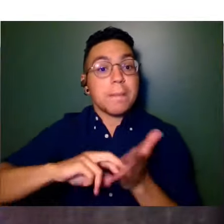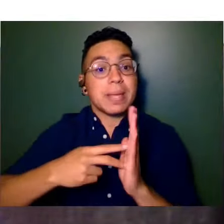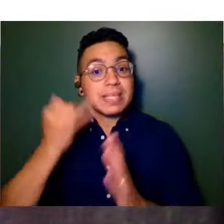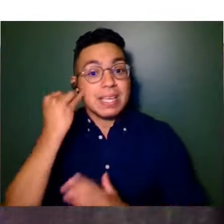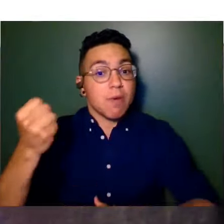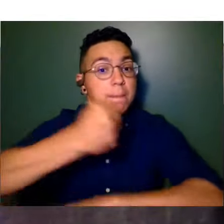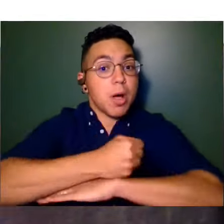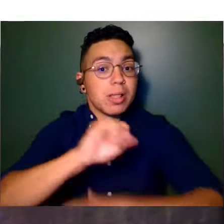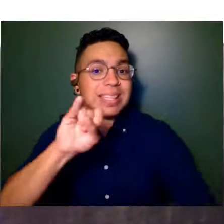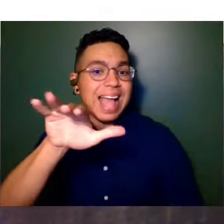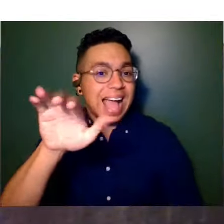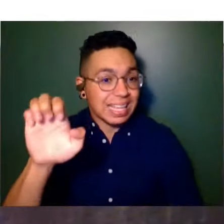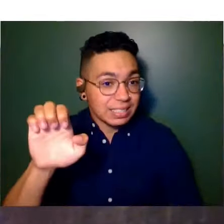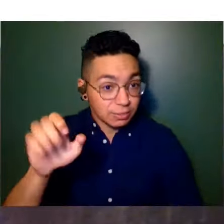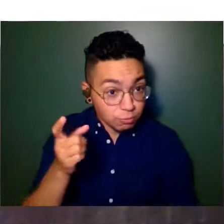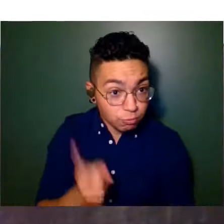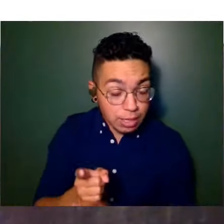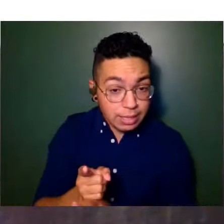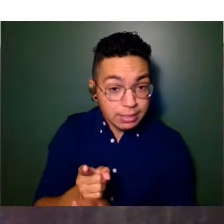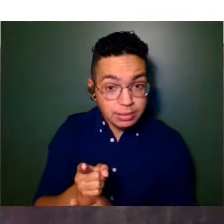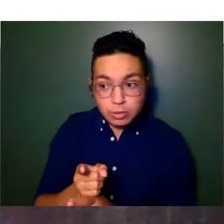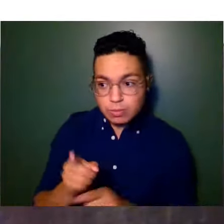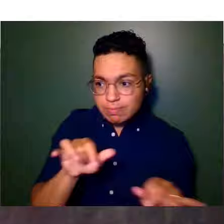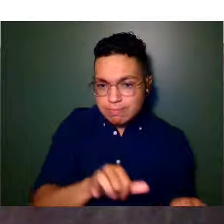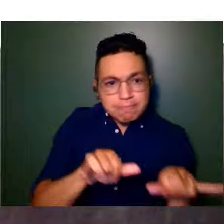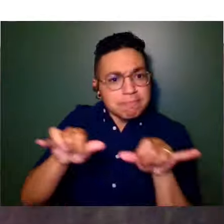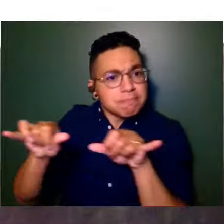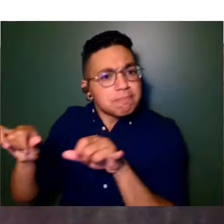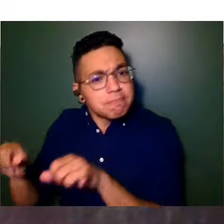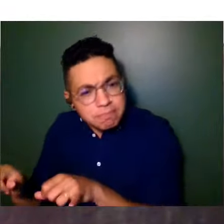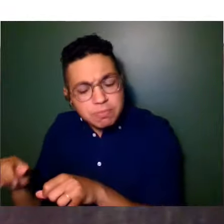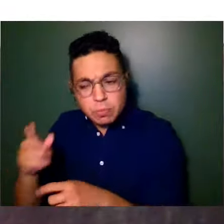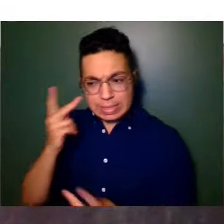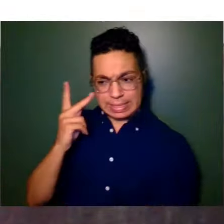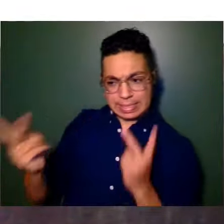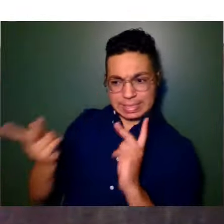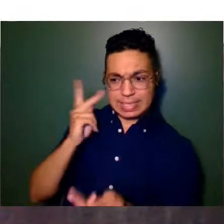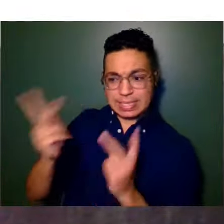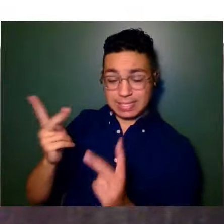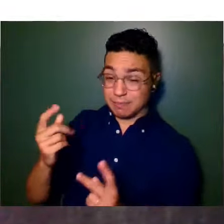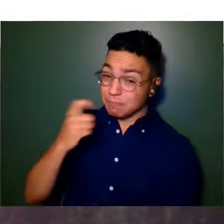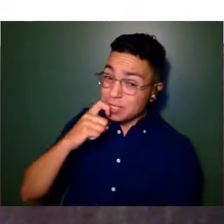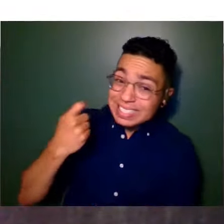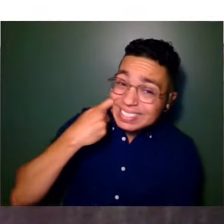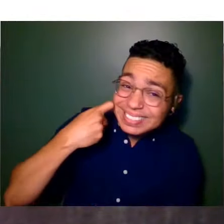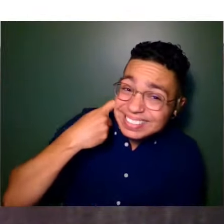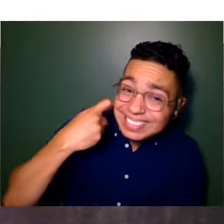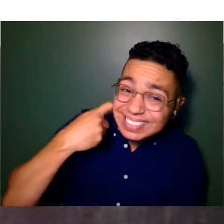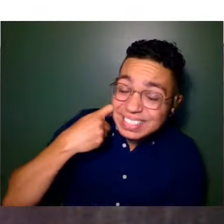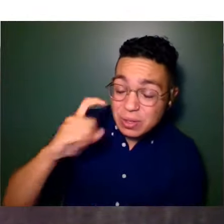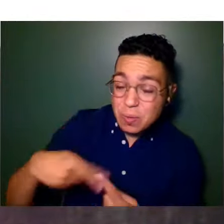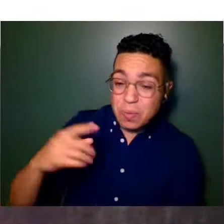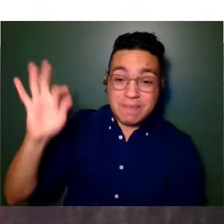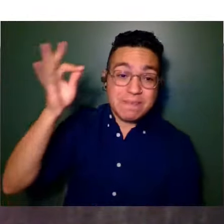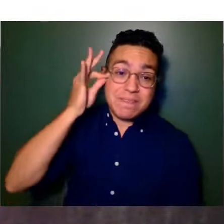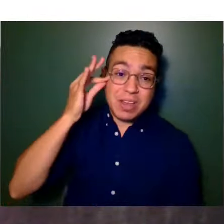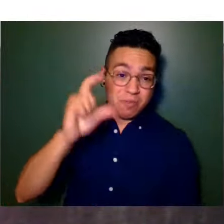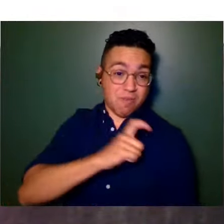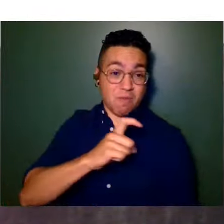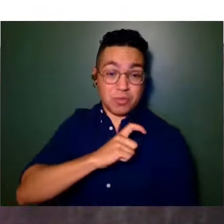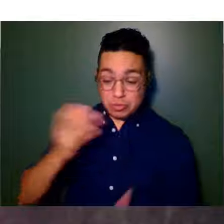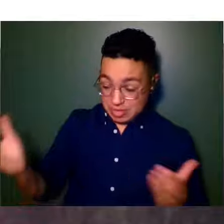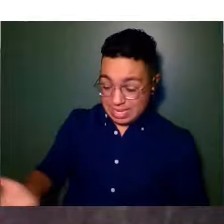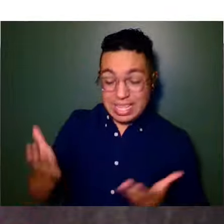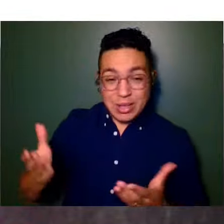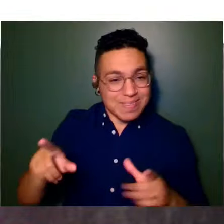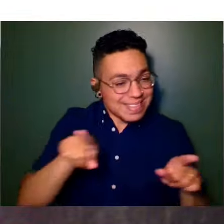And I actually think some of the things that we saw not too long ago, especially when the federal agents were here, we saw a lot of the same